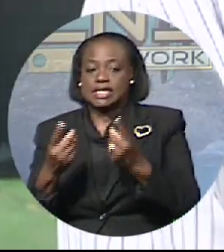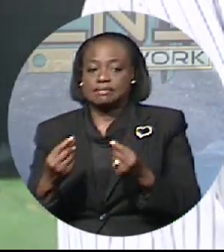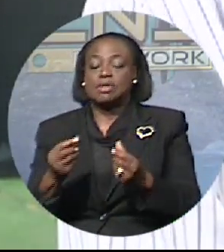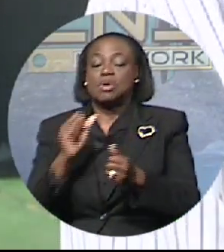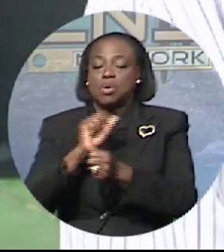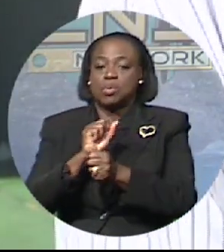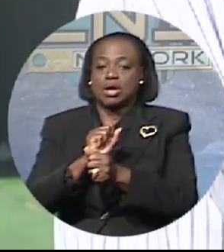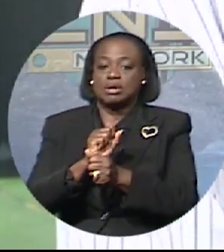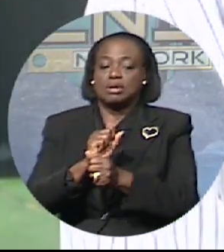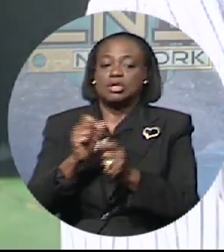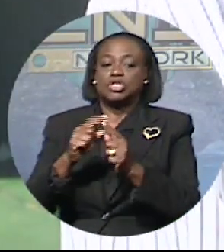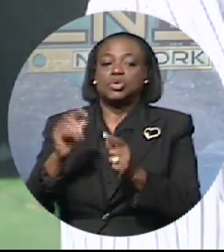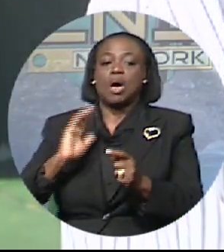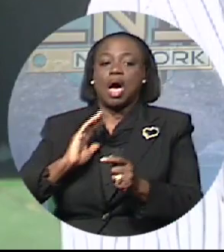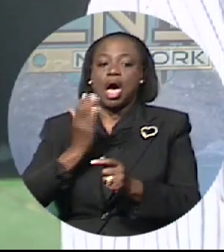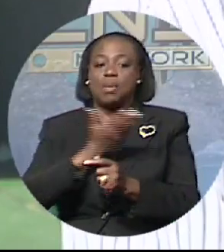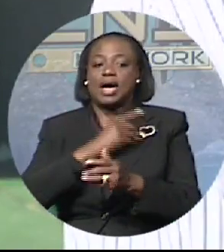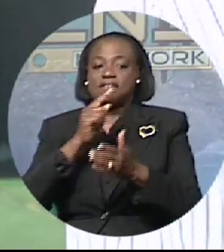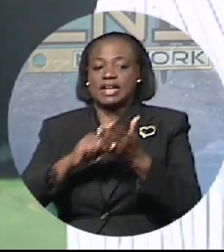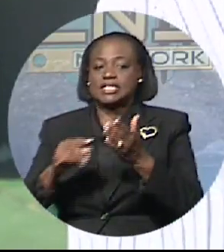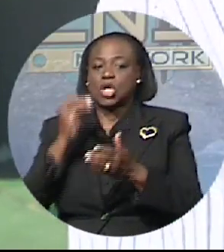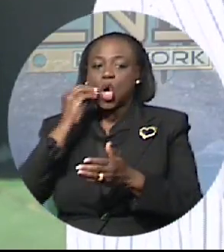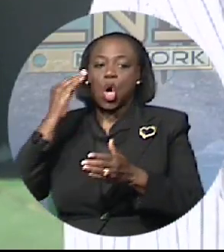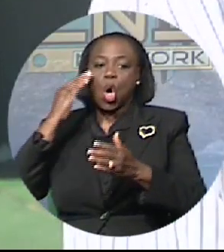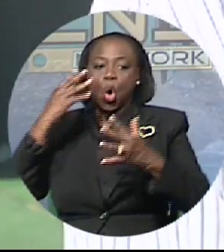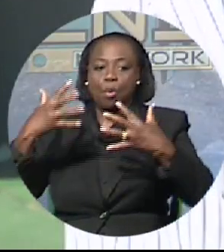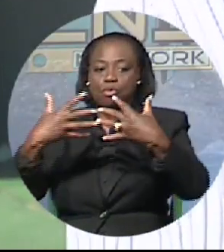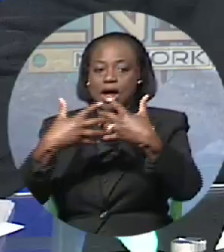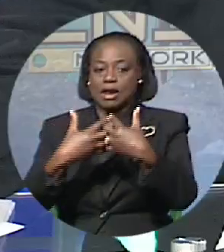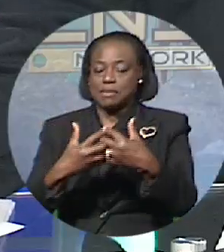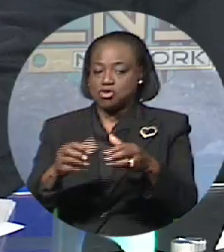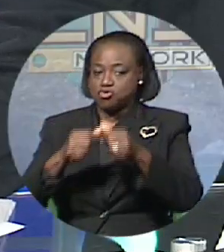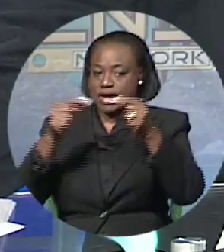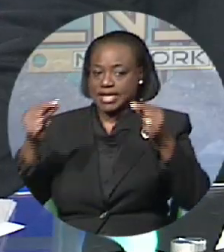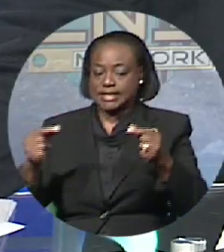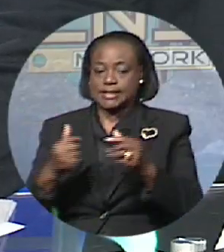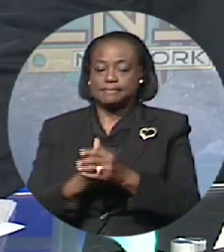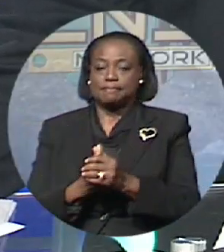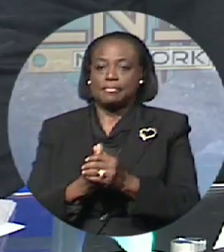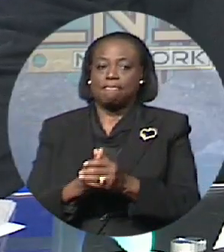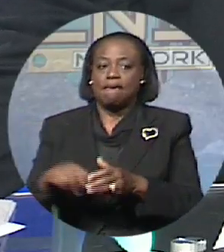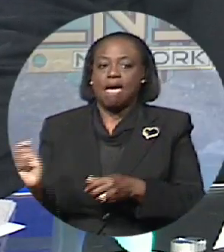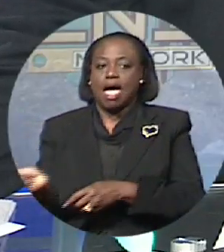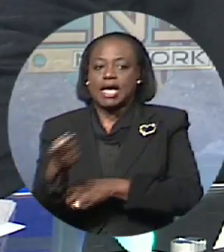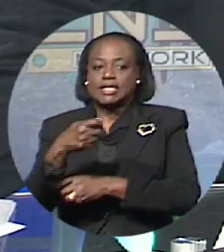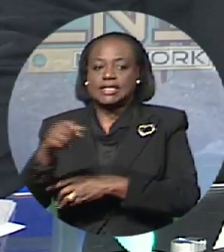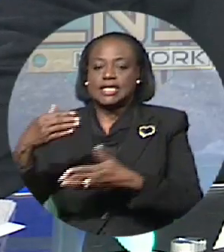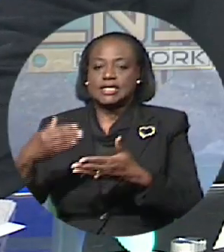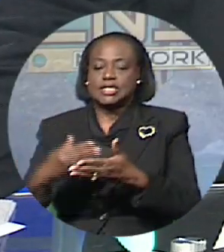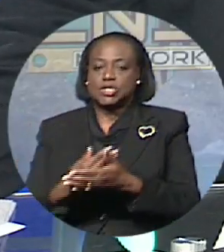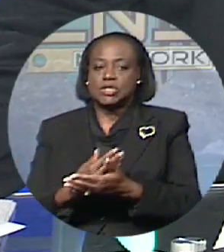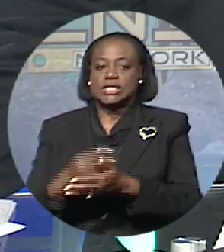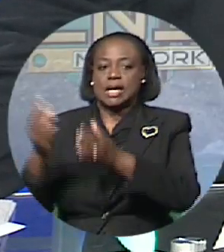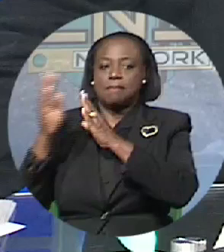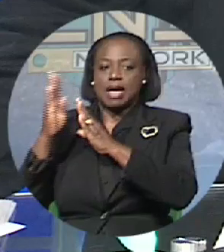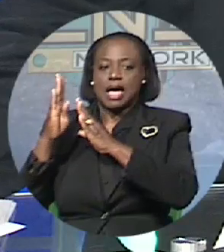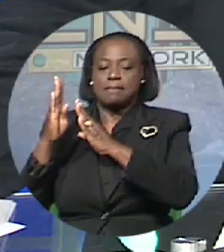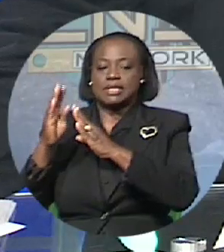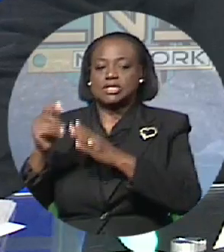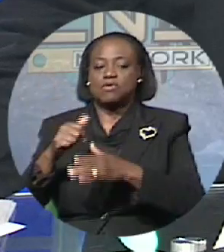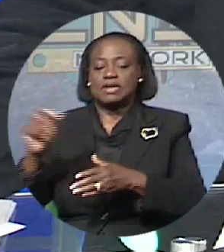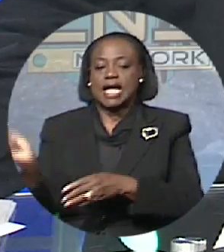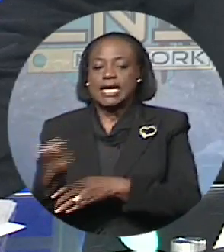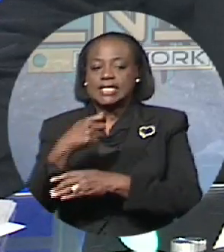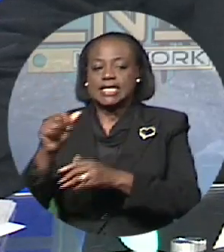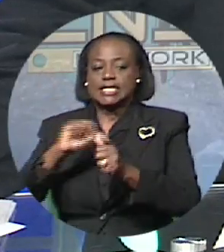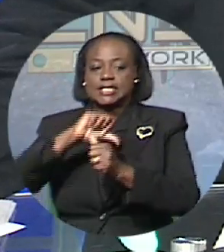advantage, as well as the home crowd, which we expect to be phenomenal. In tennis news, the Bahamas Lawn Tennis Association is doing its best to get more